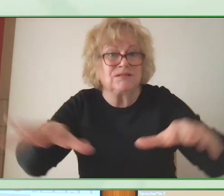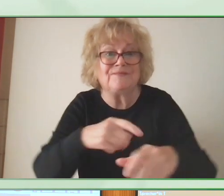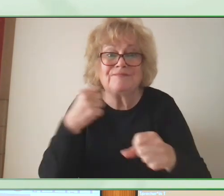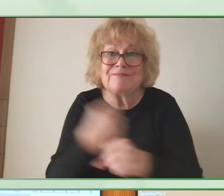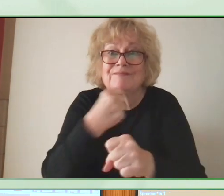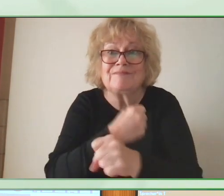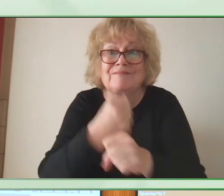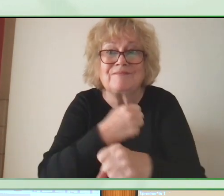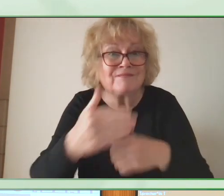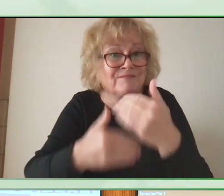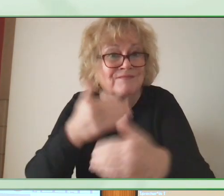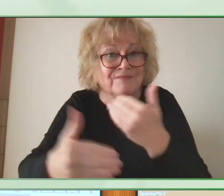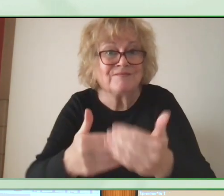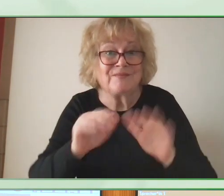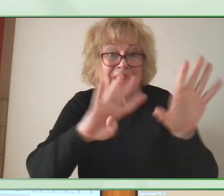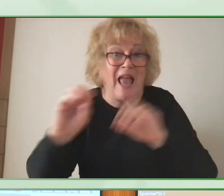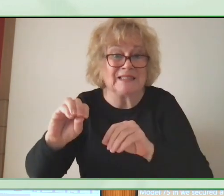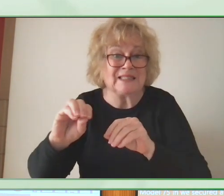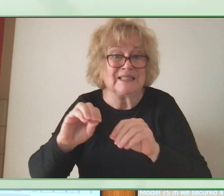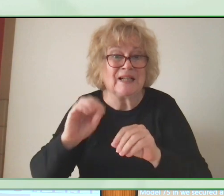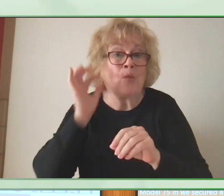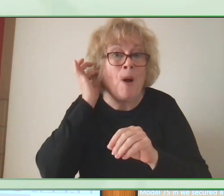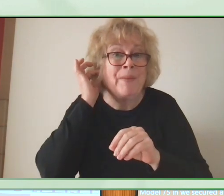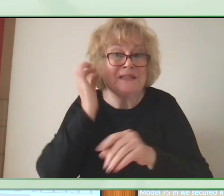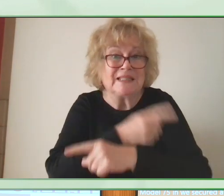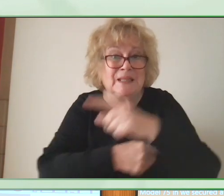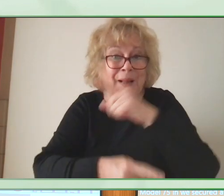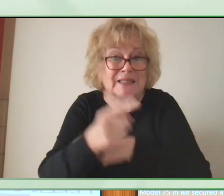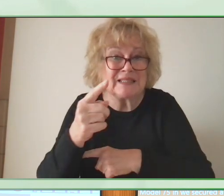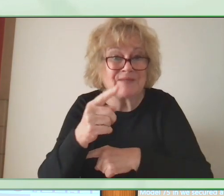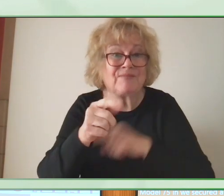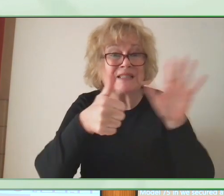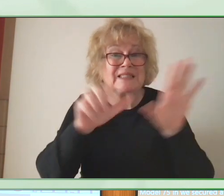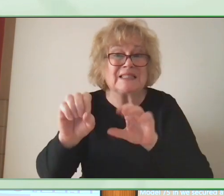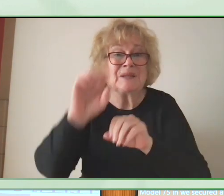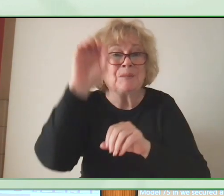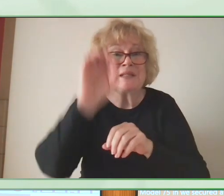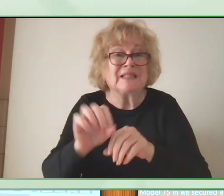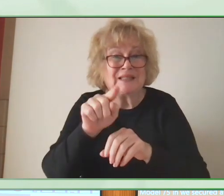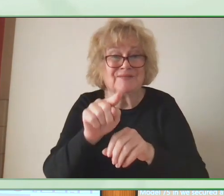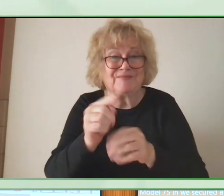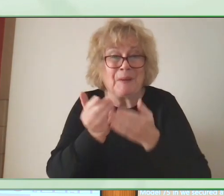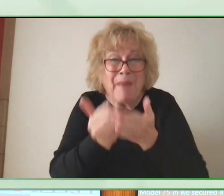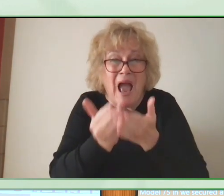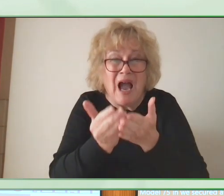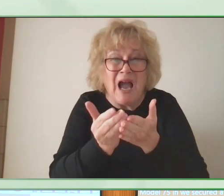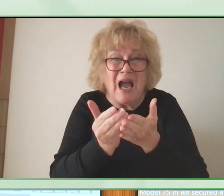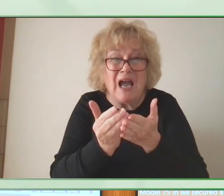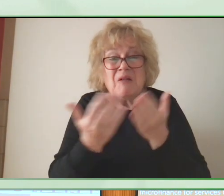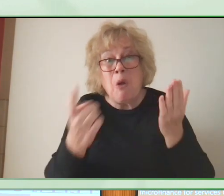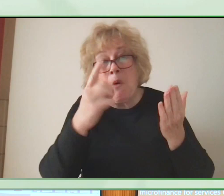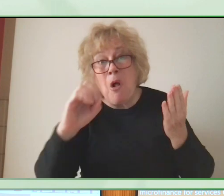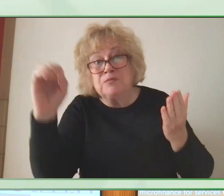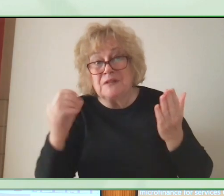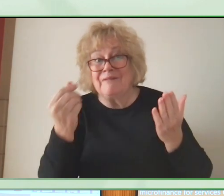women acquired skill to contribute to SDG 1 to sustainable income generating activities, and 30